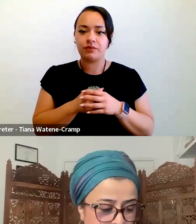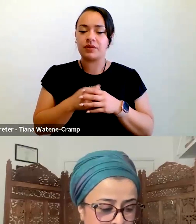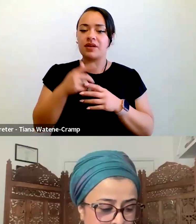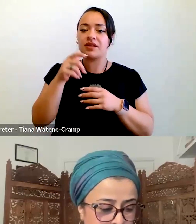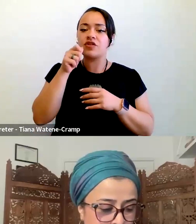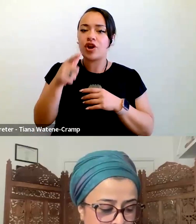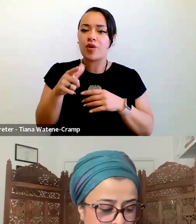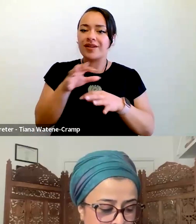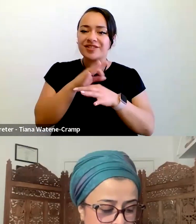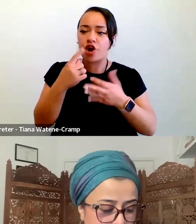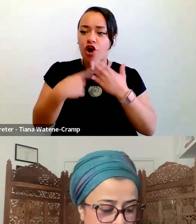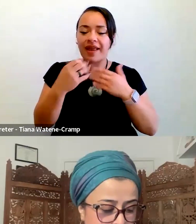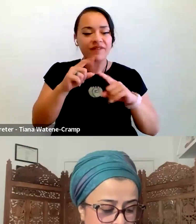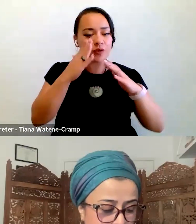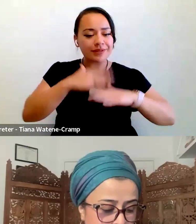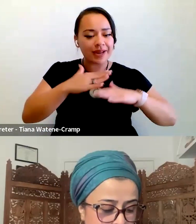as the chair.